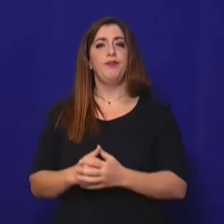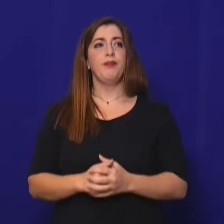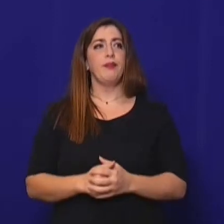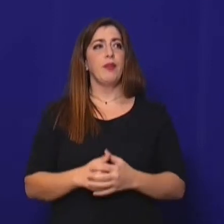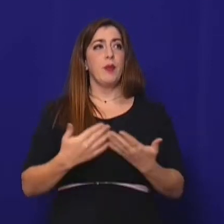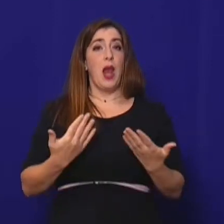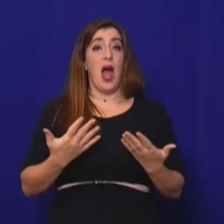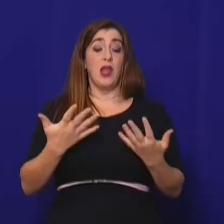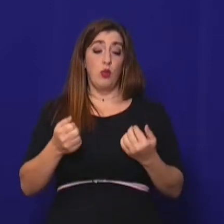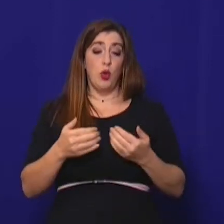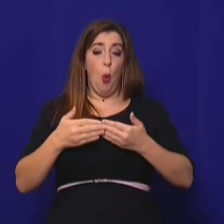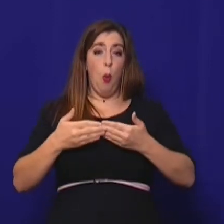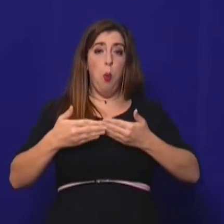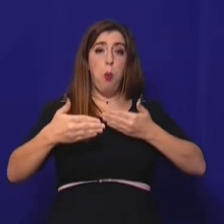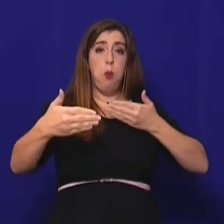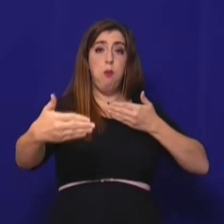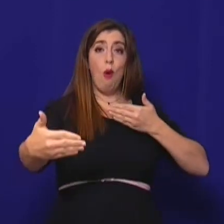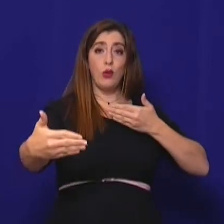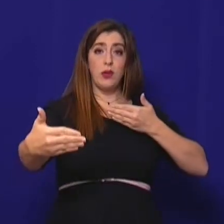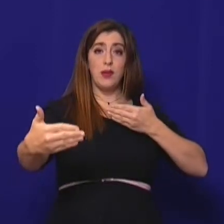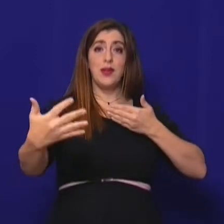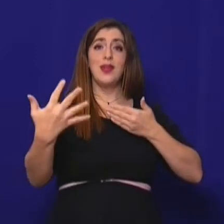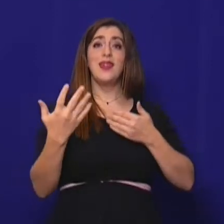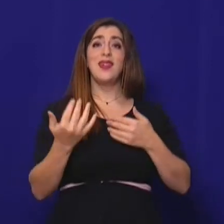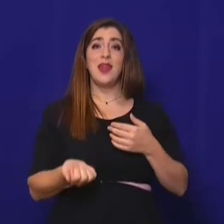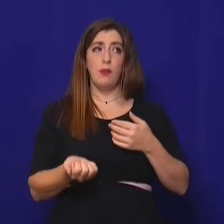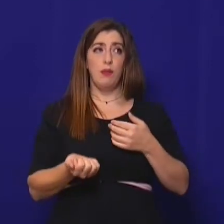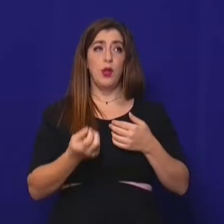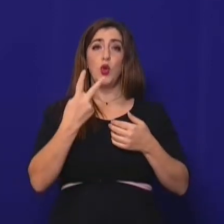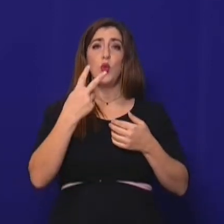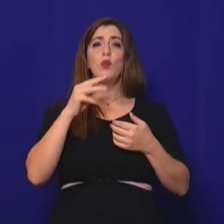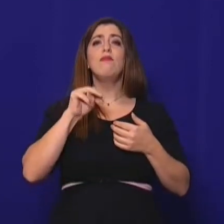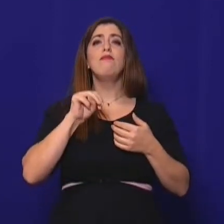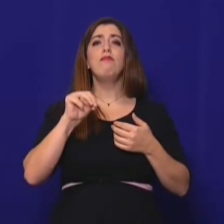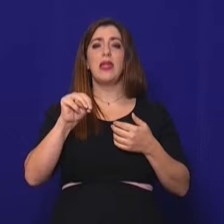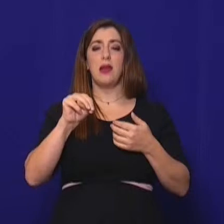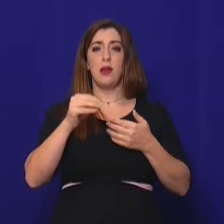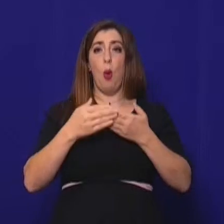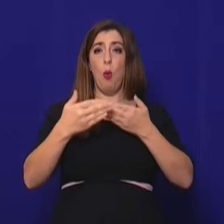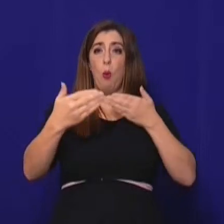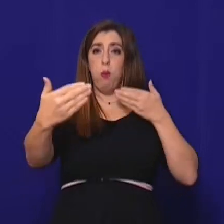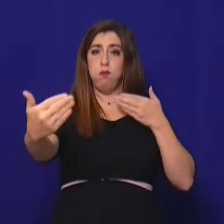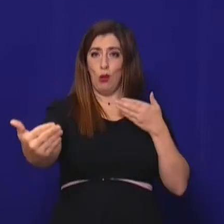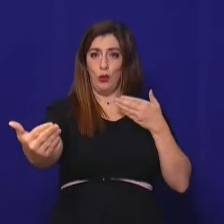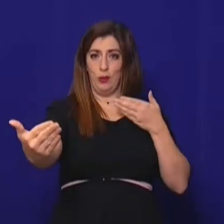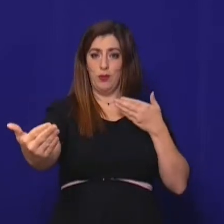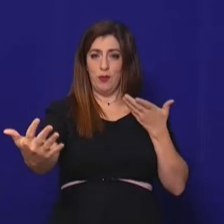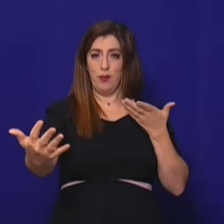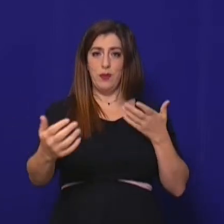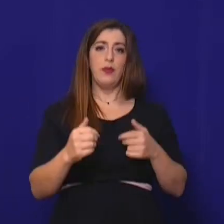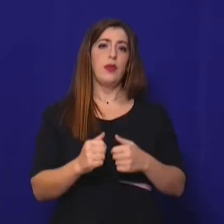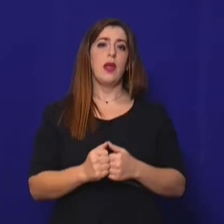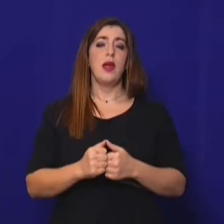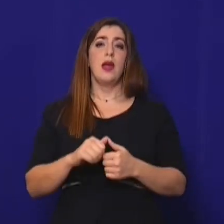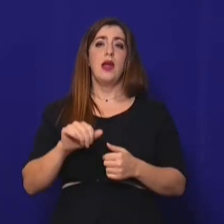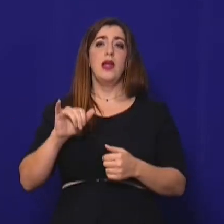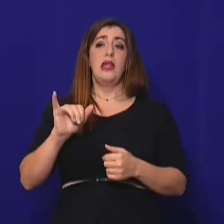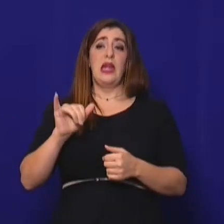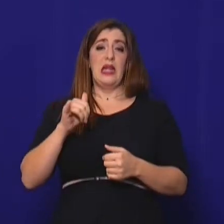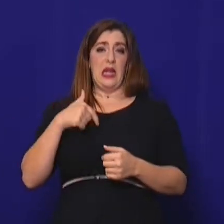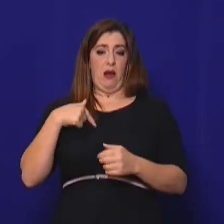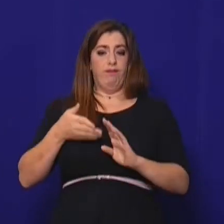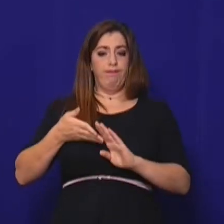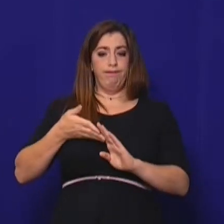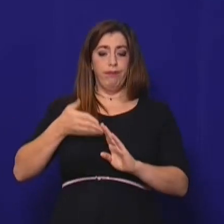Id-distanza fiżika bejn persuna u oħra huwa importanti ta' 2 metri, niftakru. X'in nkunu qegħdin barra mid-dar